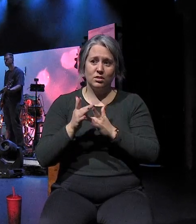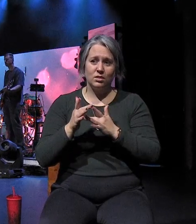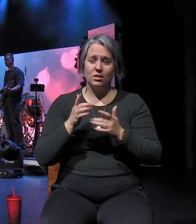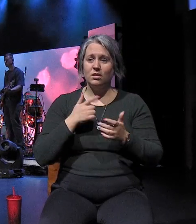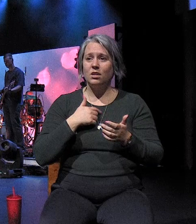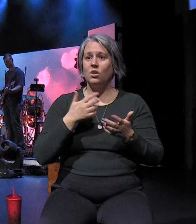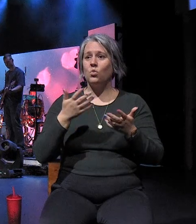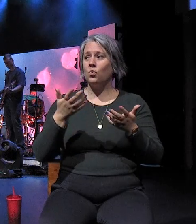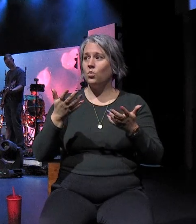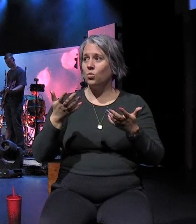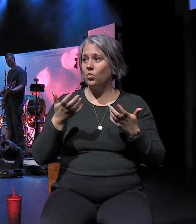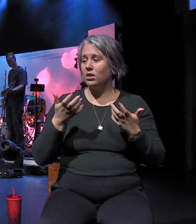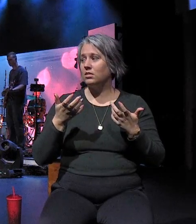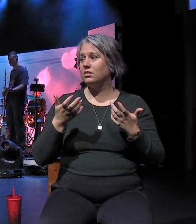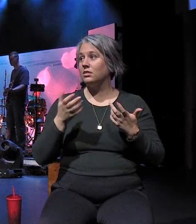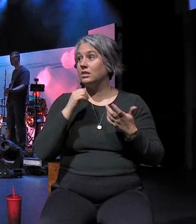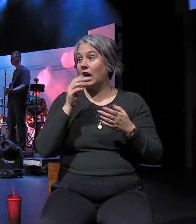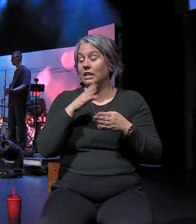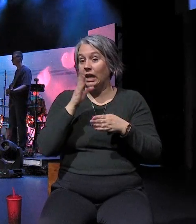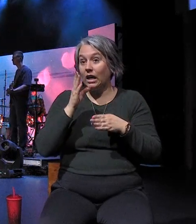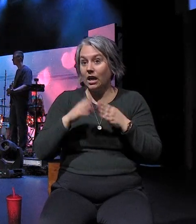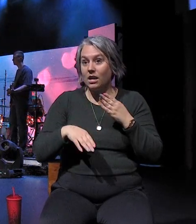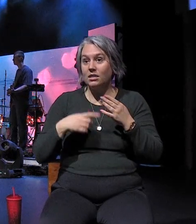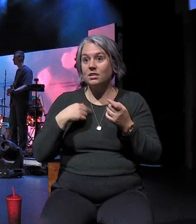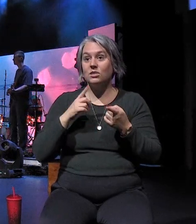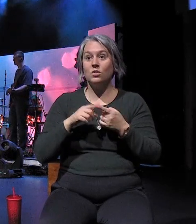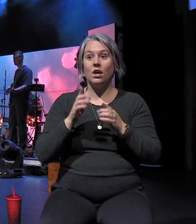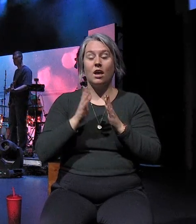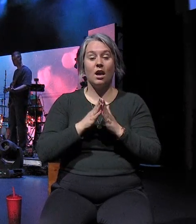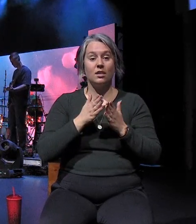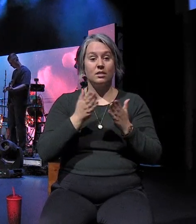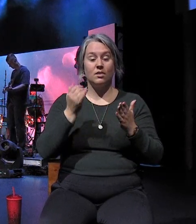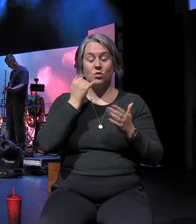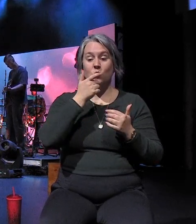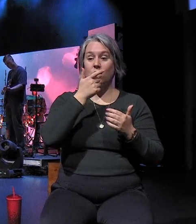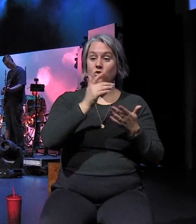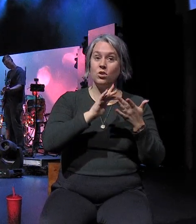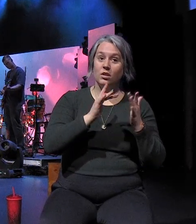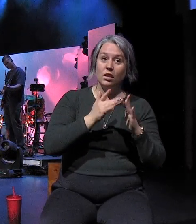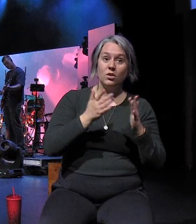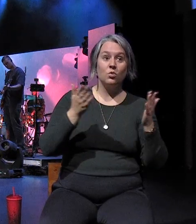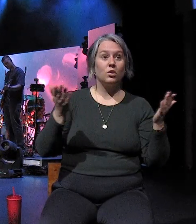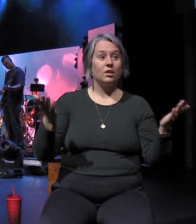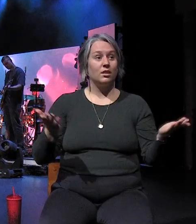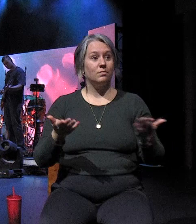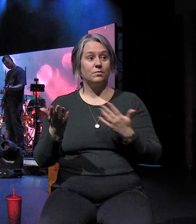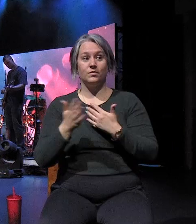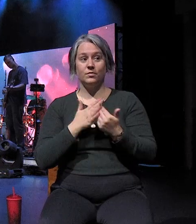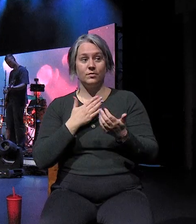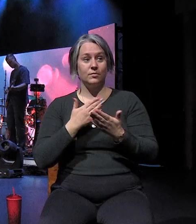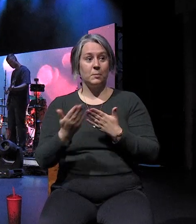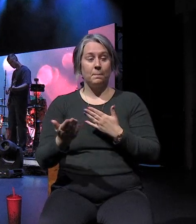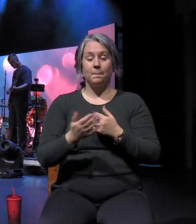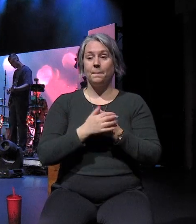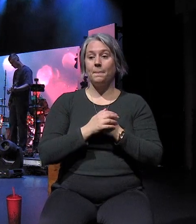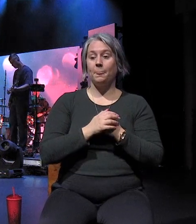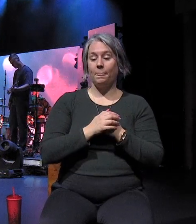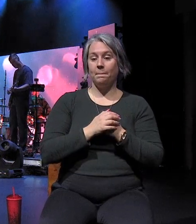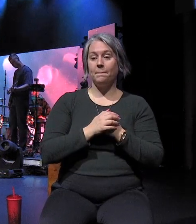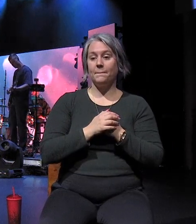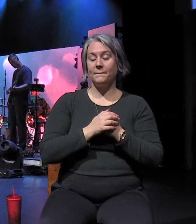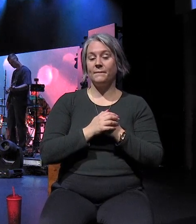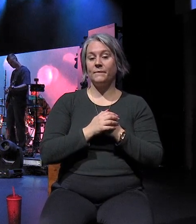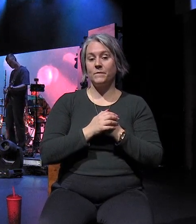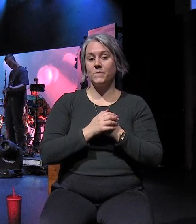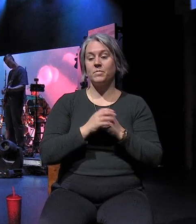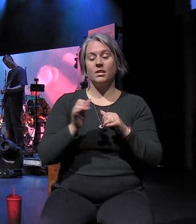just want to not close this service until I ask you, whether you're watching online, you're right here in the building. And it is so worth it. Just like